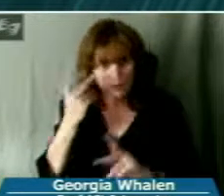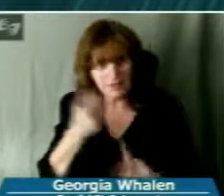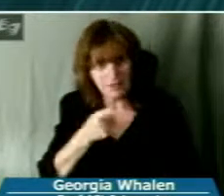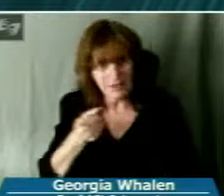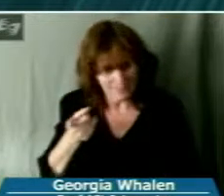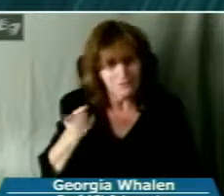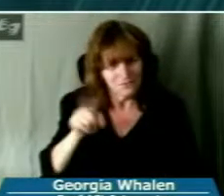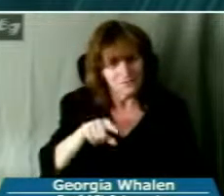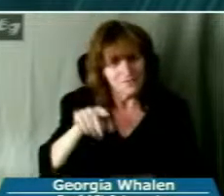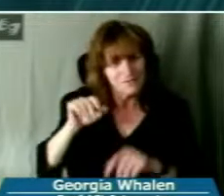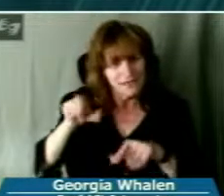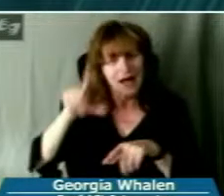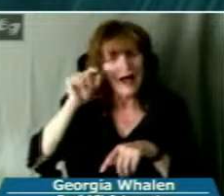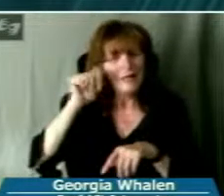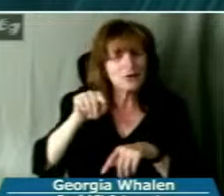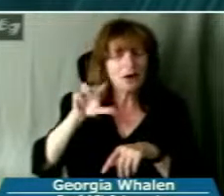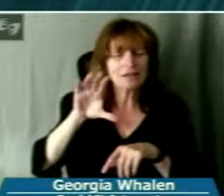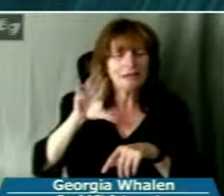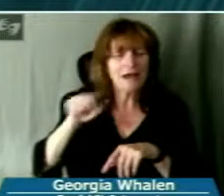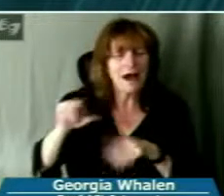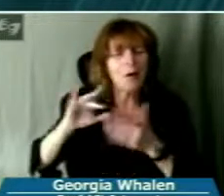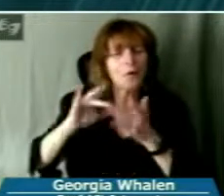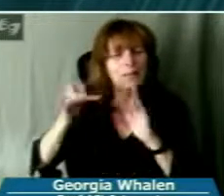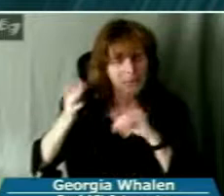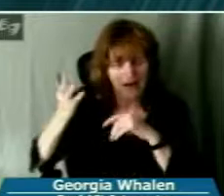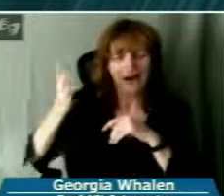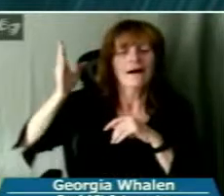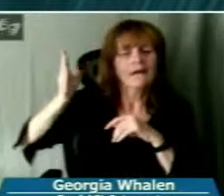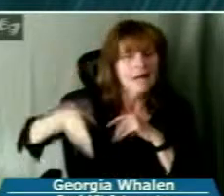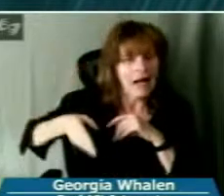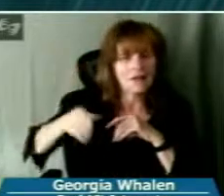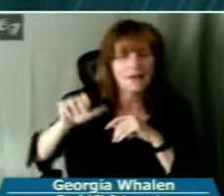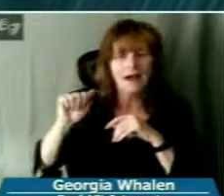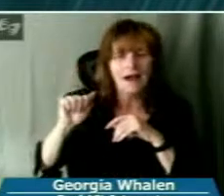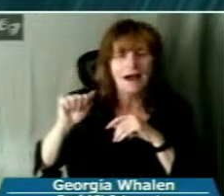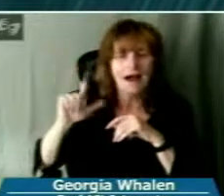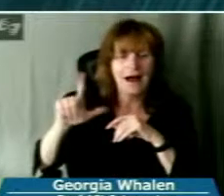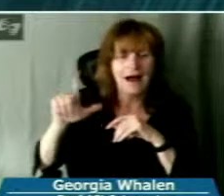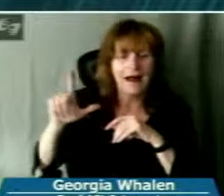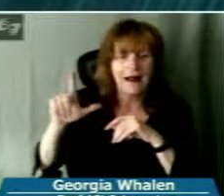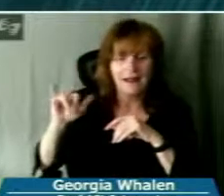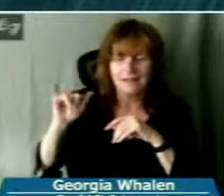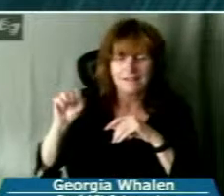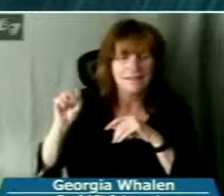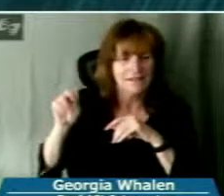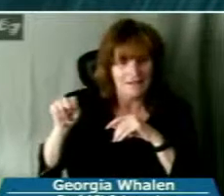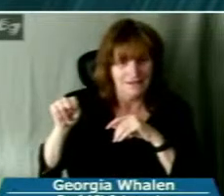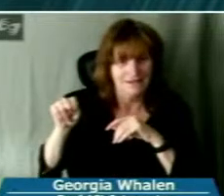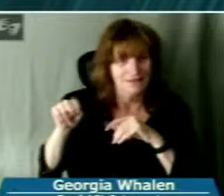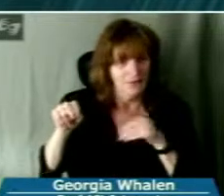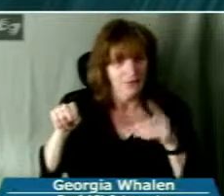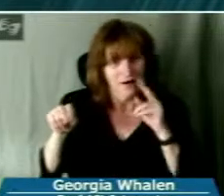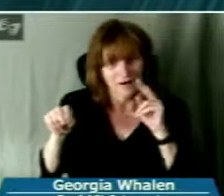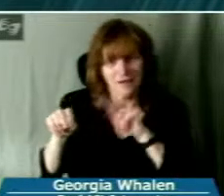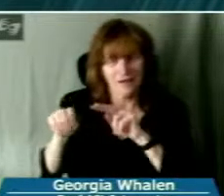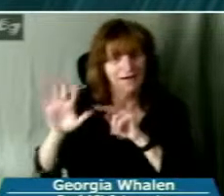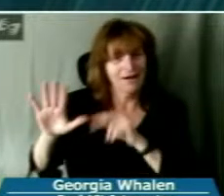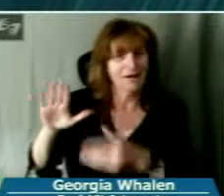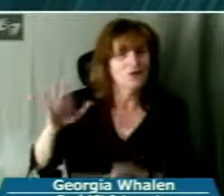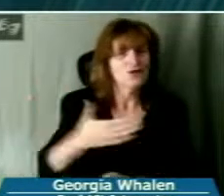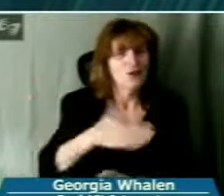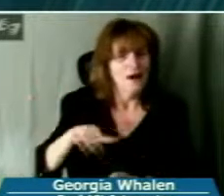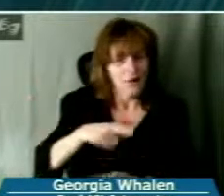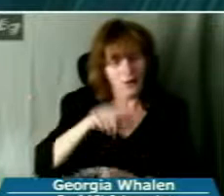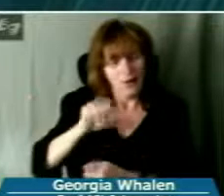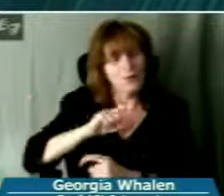hamiltonhealth.ca/Ellison and you can donate or hear the tune and help Hamilton Health Sciences raised some funds to do some good works in our